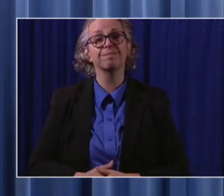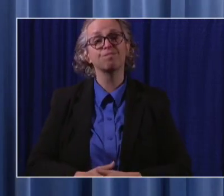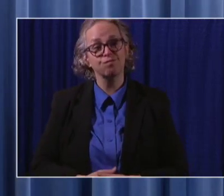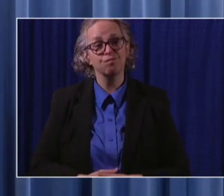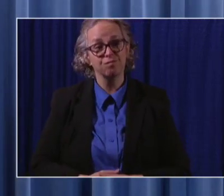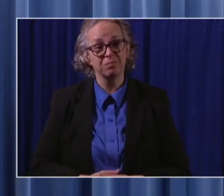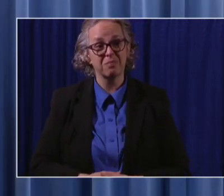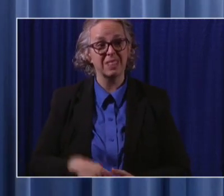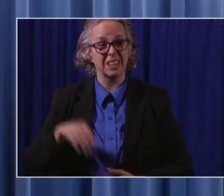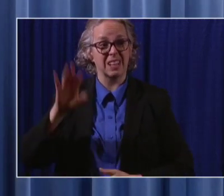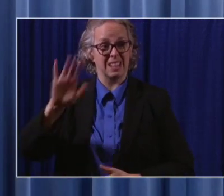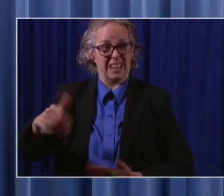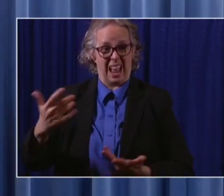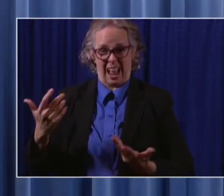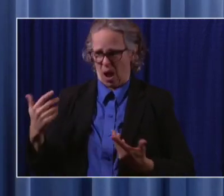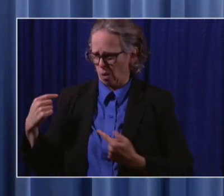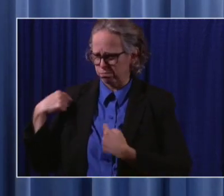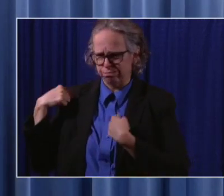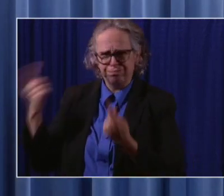the ability to treat